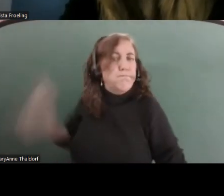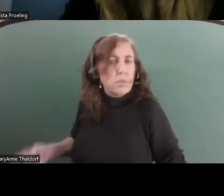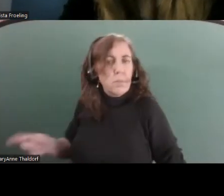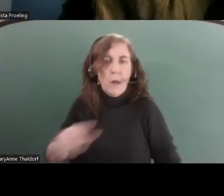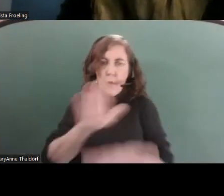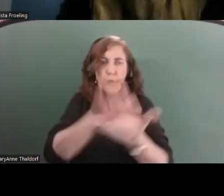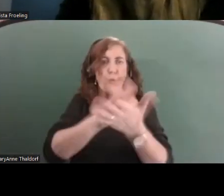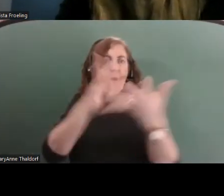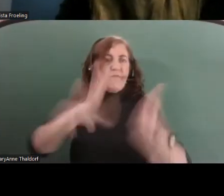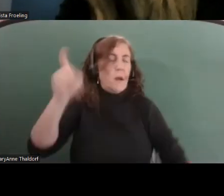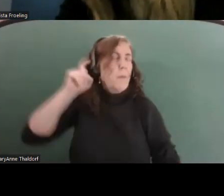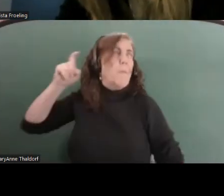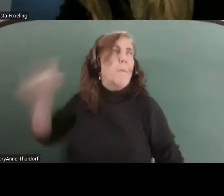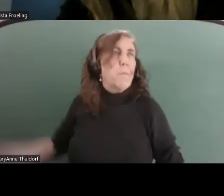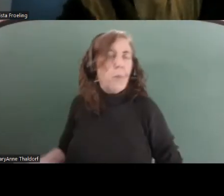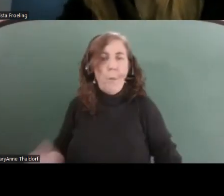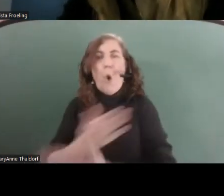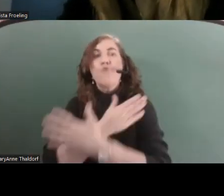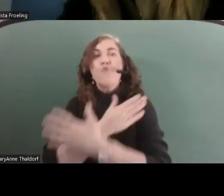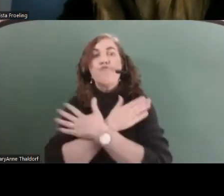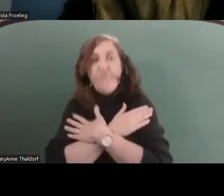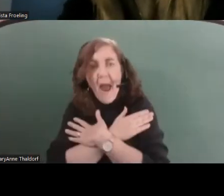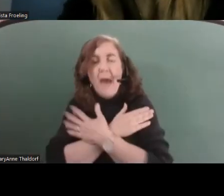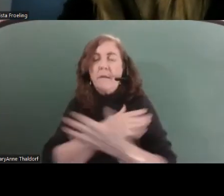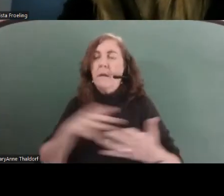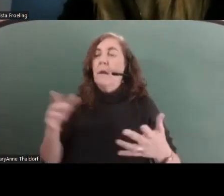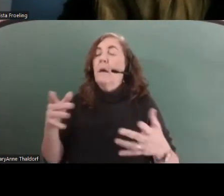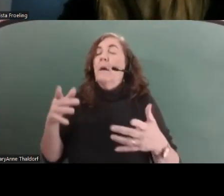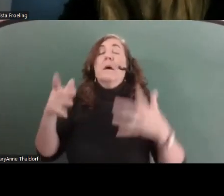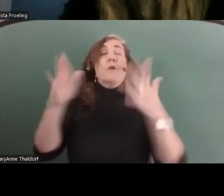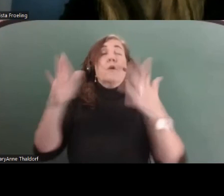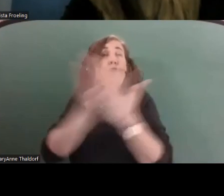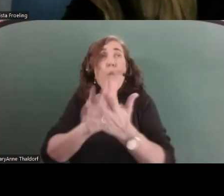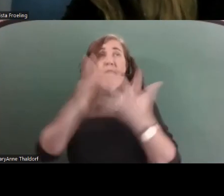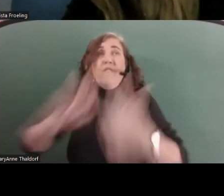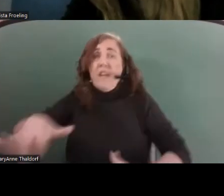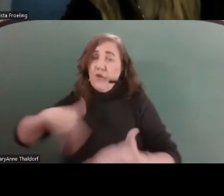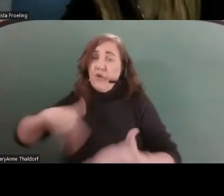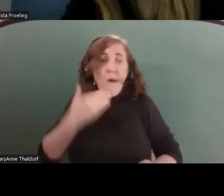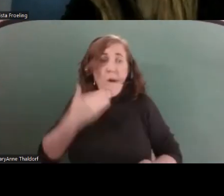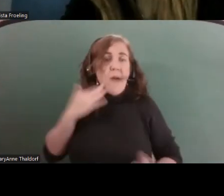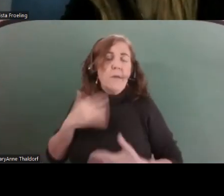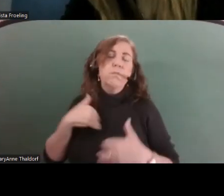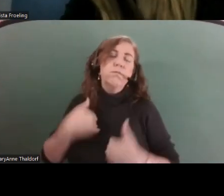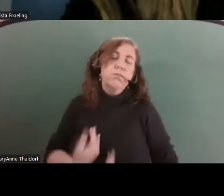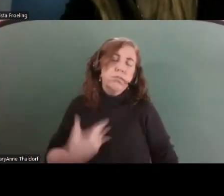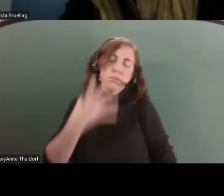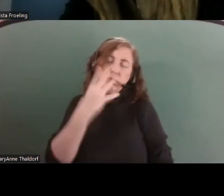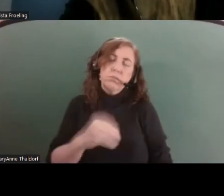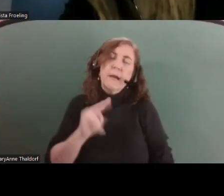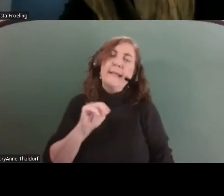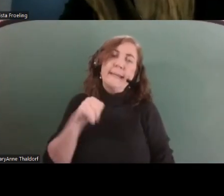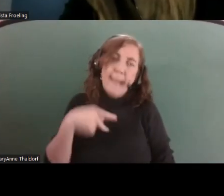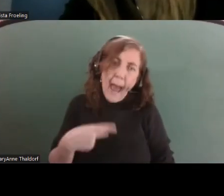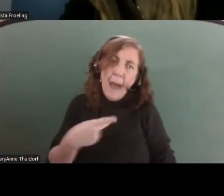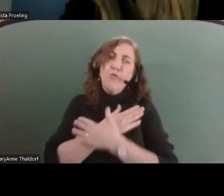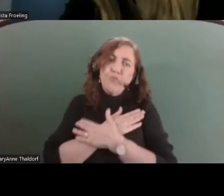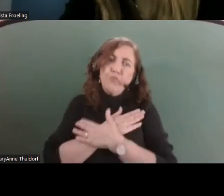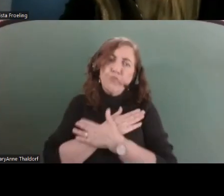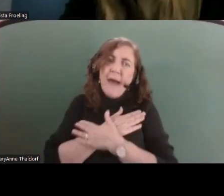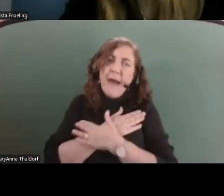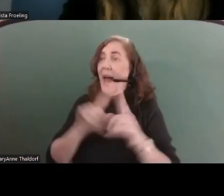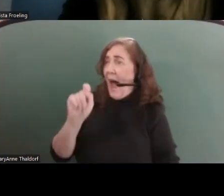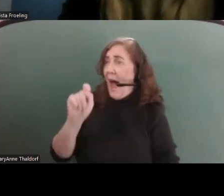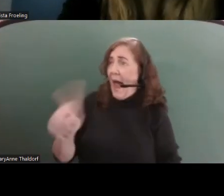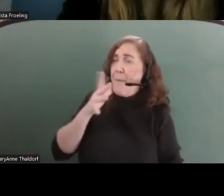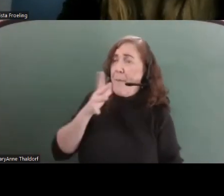school, taking a nap immediately when they get home. That's what I usually ask parents. You know, I ask them how they're doing with their hearing aids. And I